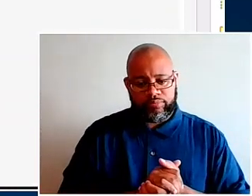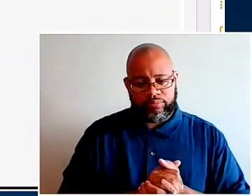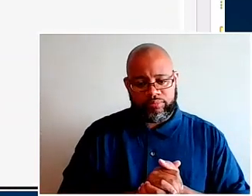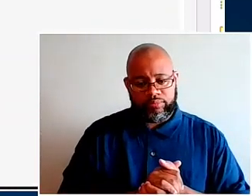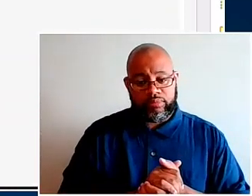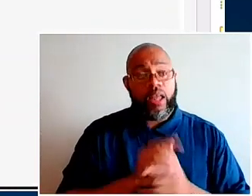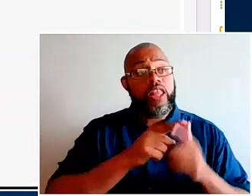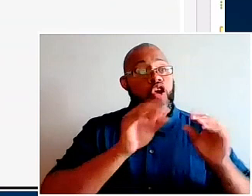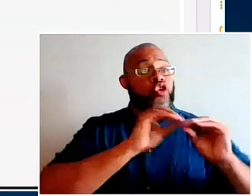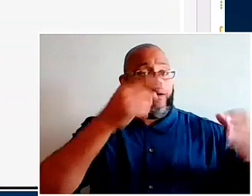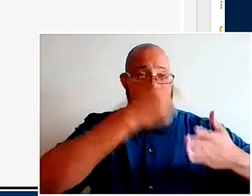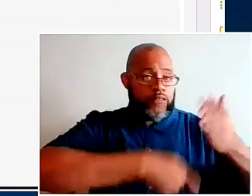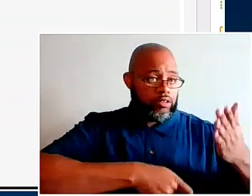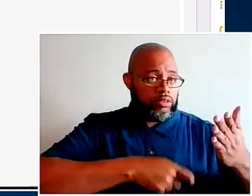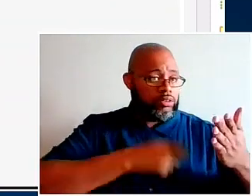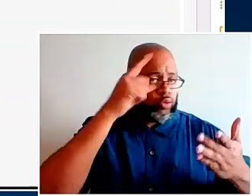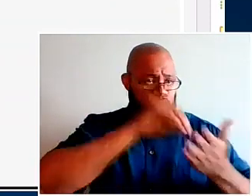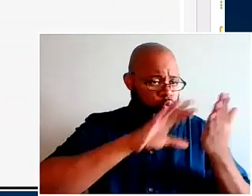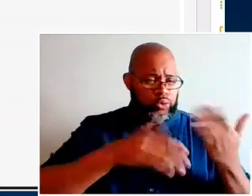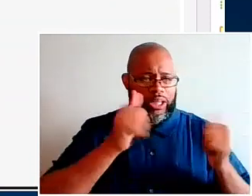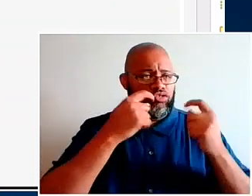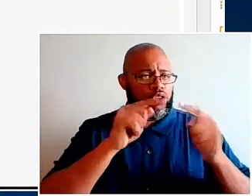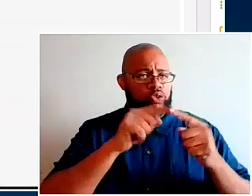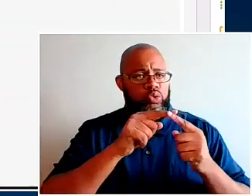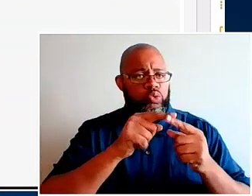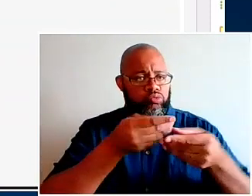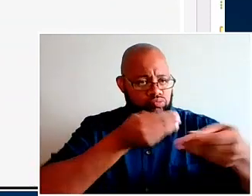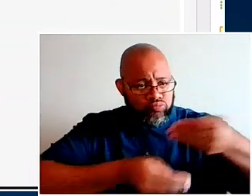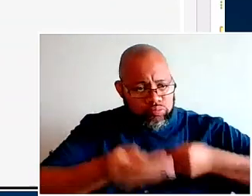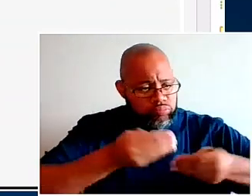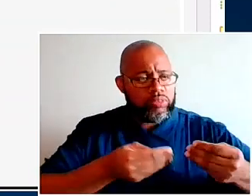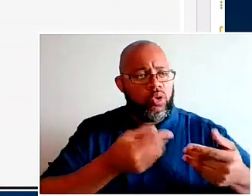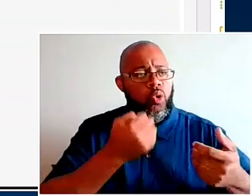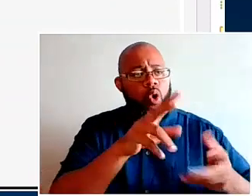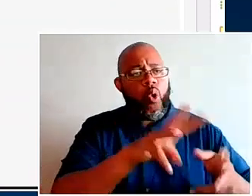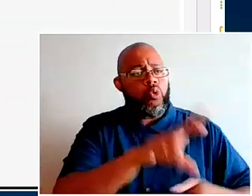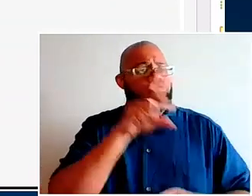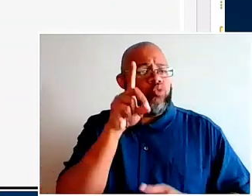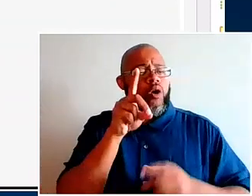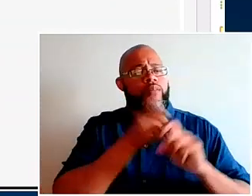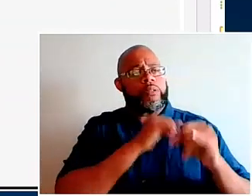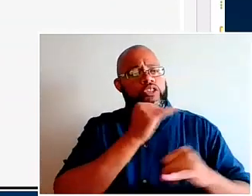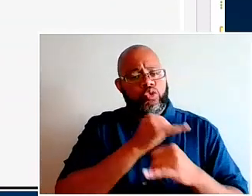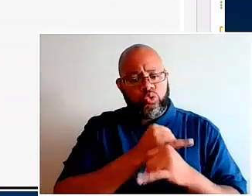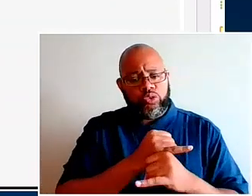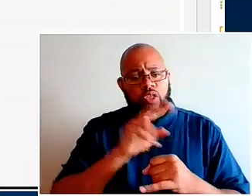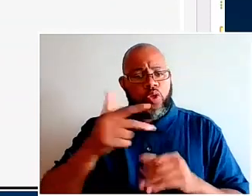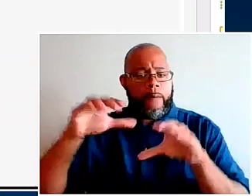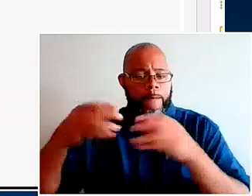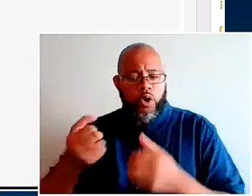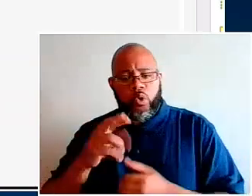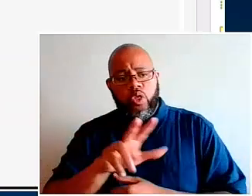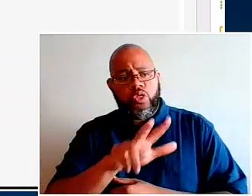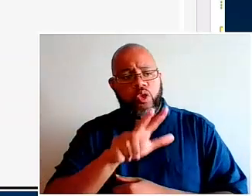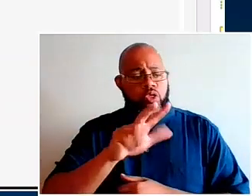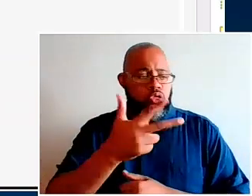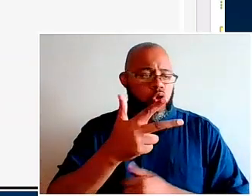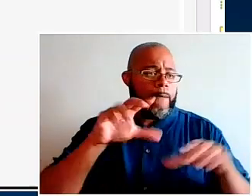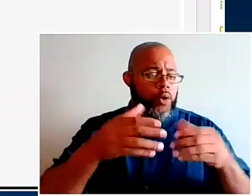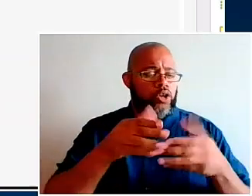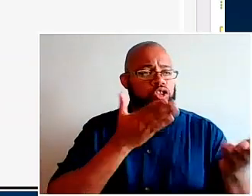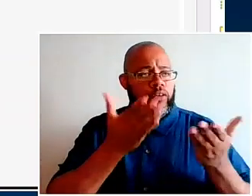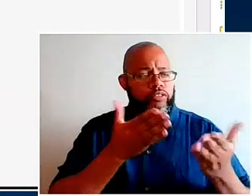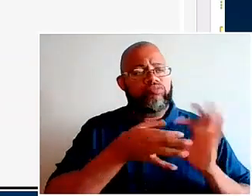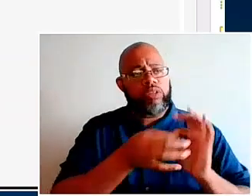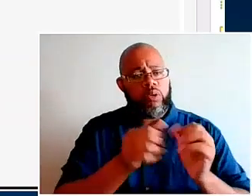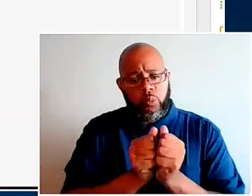is charged to the student for any attempted transaction or withdrawal where the institution, third party, or third party servicers associated